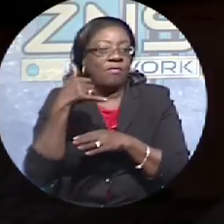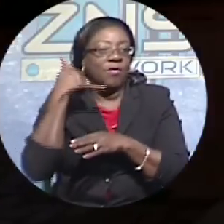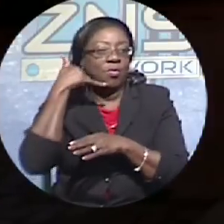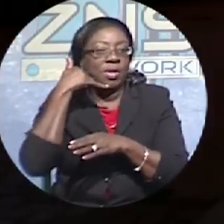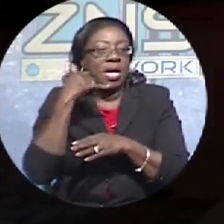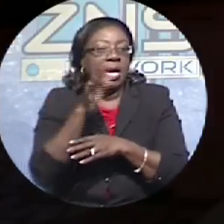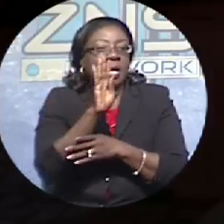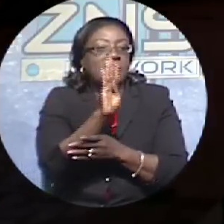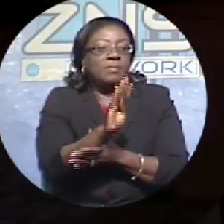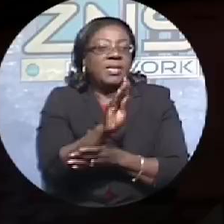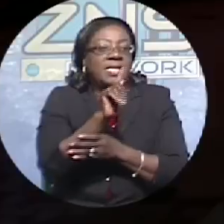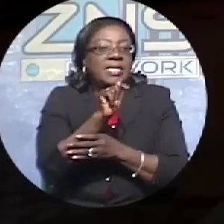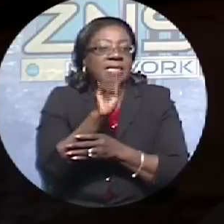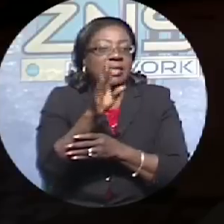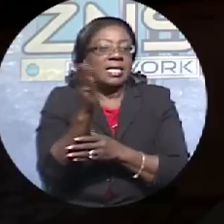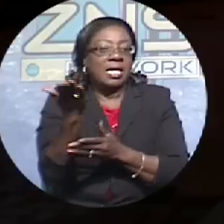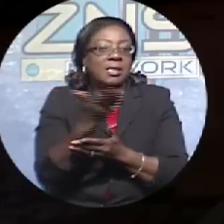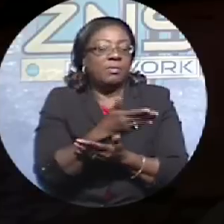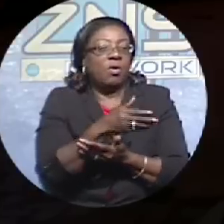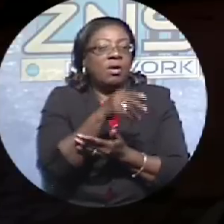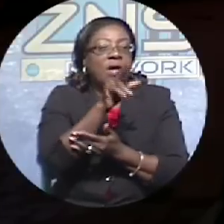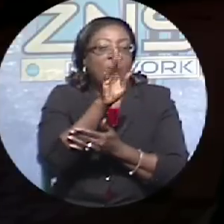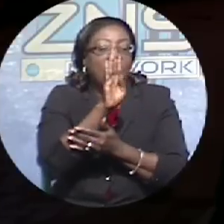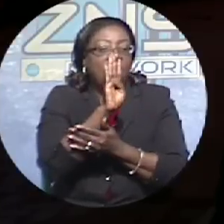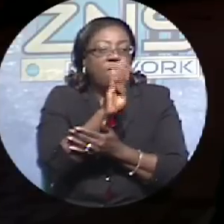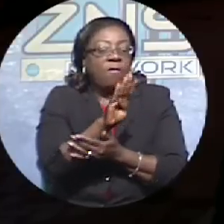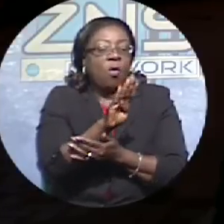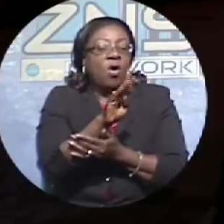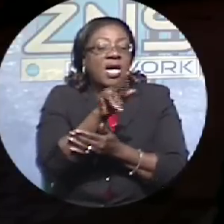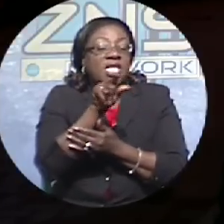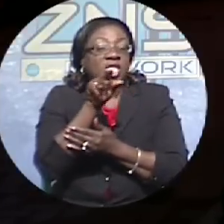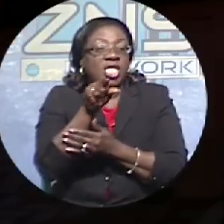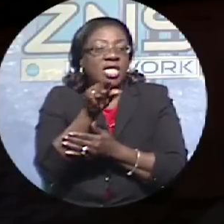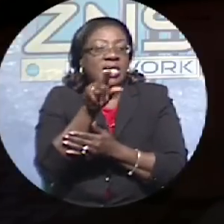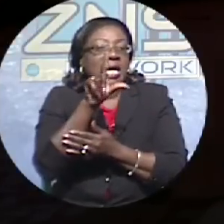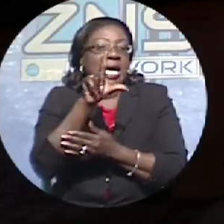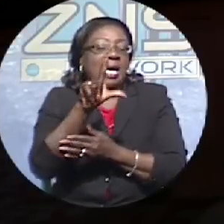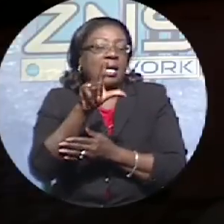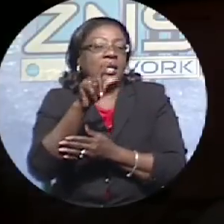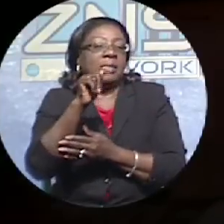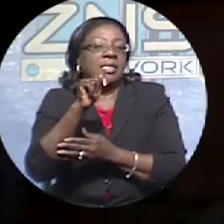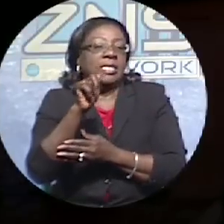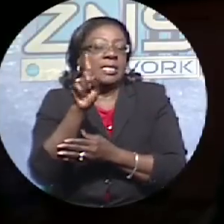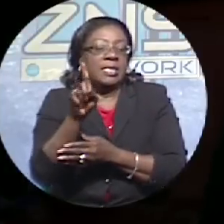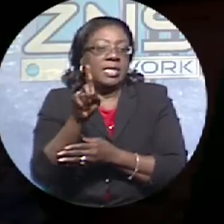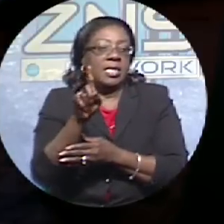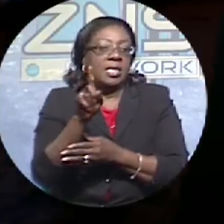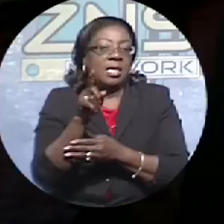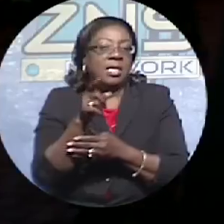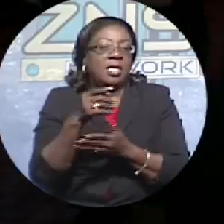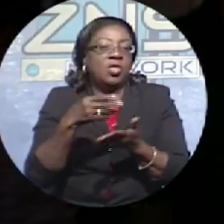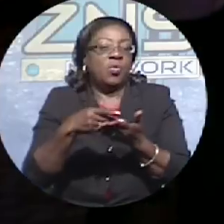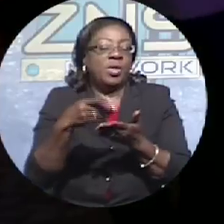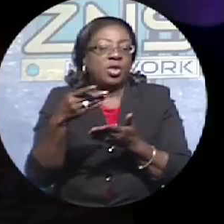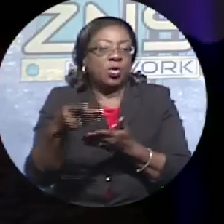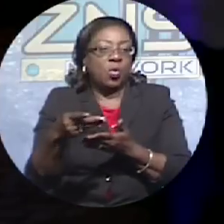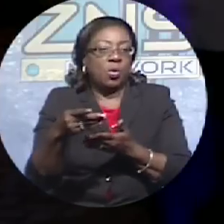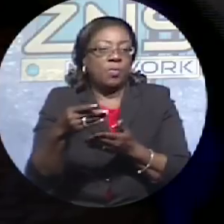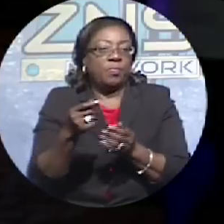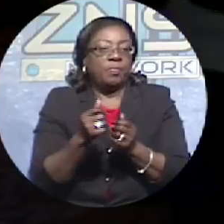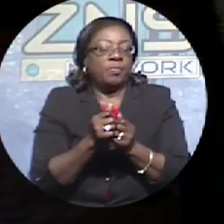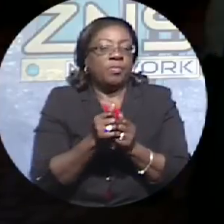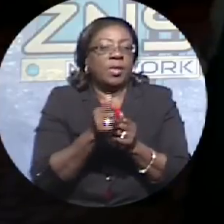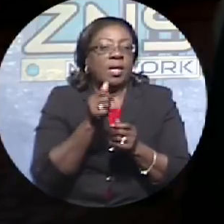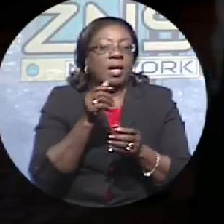BTC has brought 4G LTE to market. And I just want to explain a little bit about how the technology works for people that may not